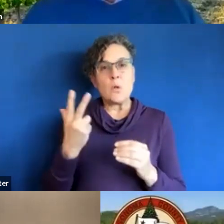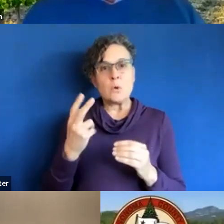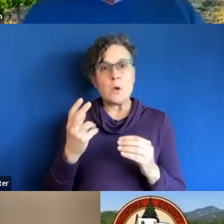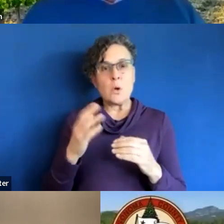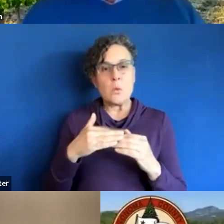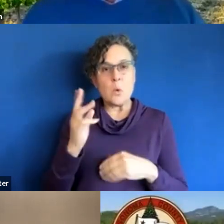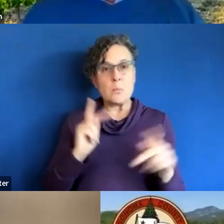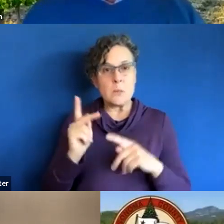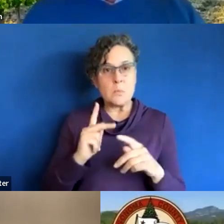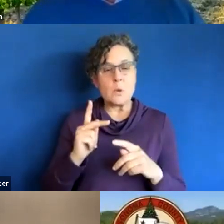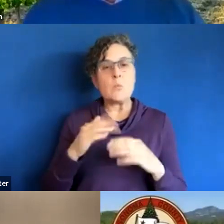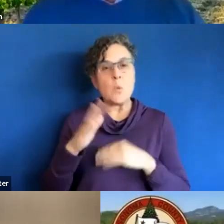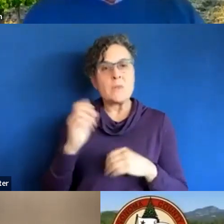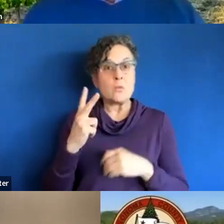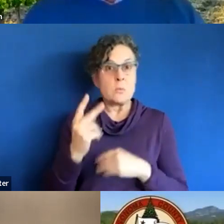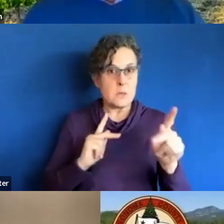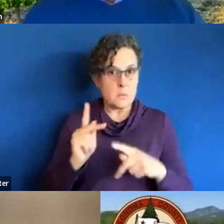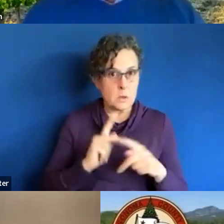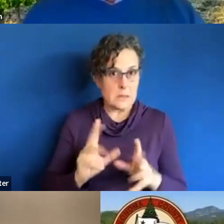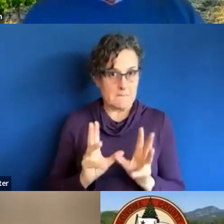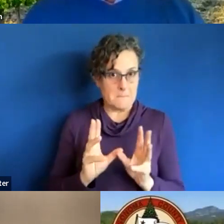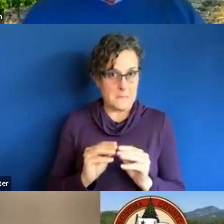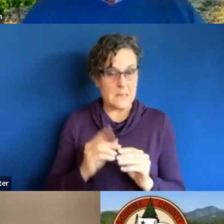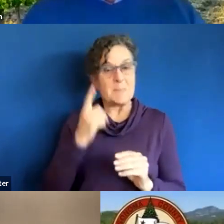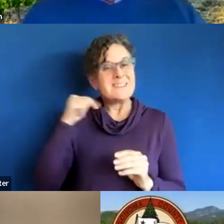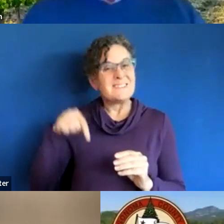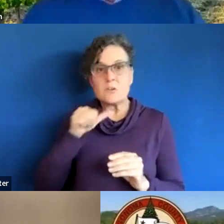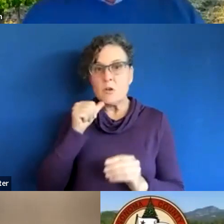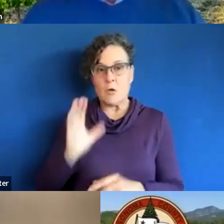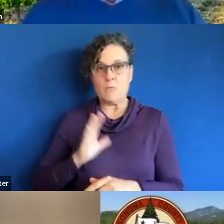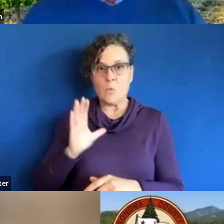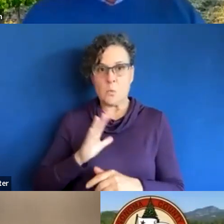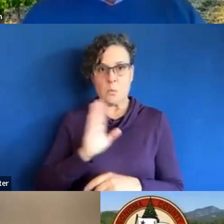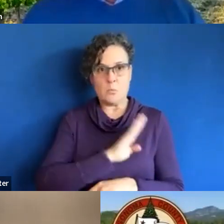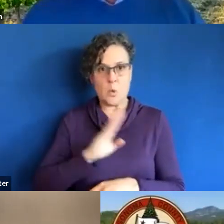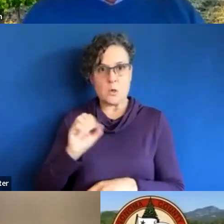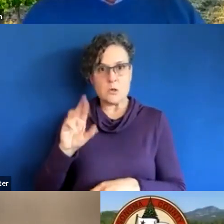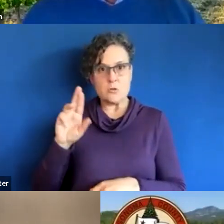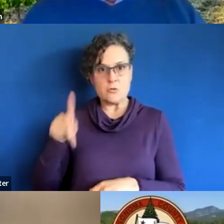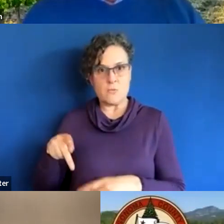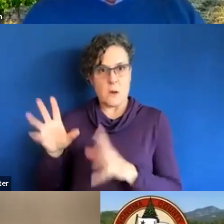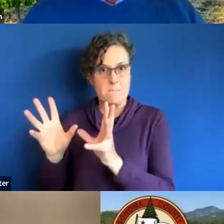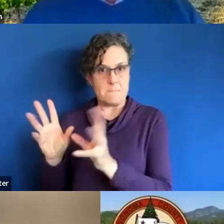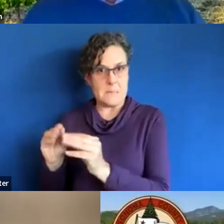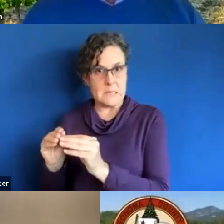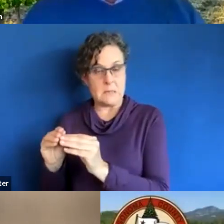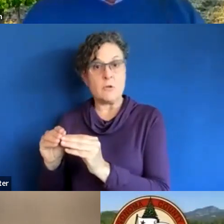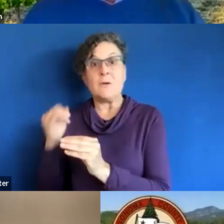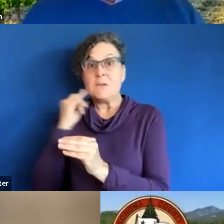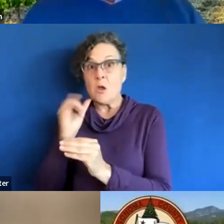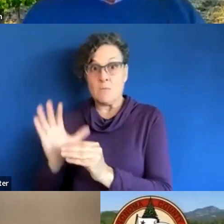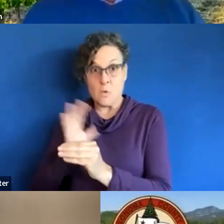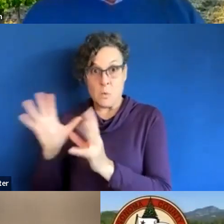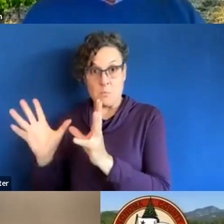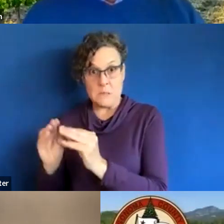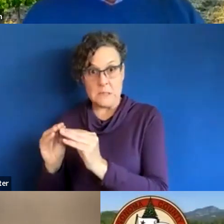not agendized as a formal board of supervisor meeting that includes a whole lot of bureaucracy, a whole lot of posting, a whole lot of